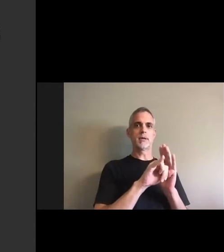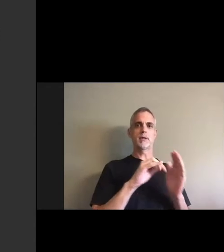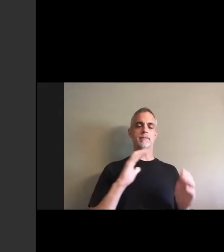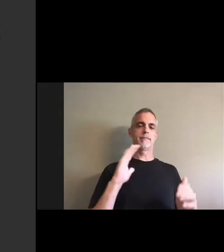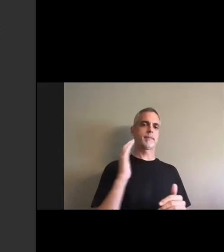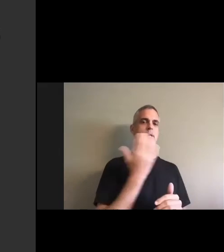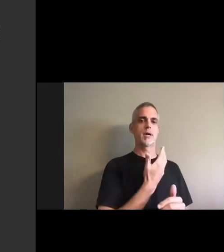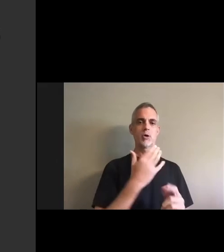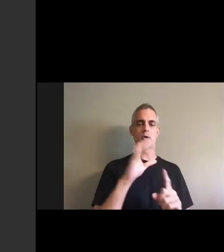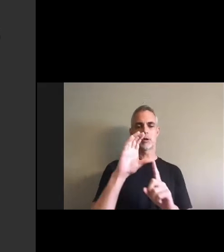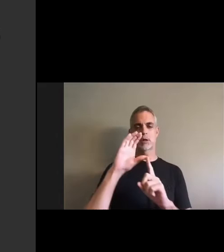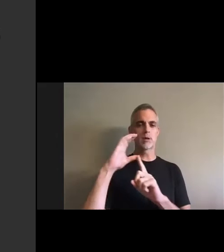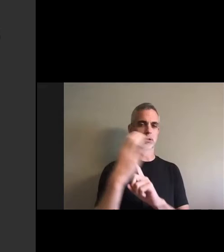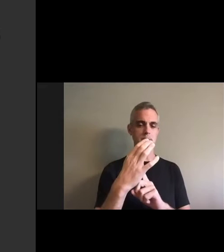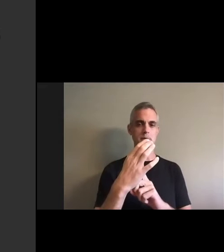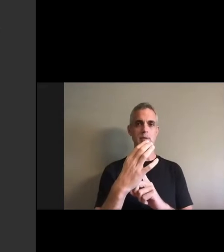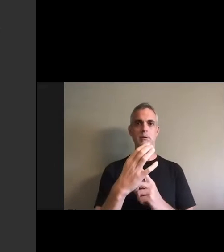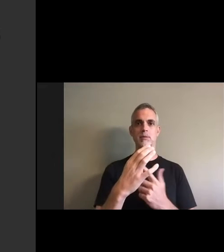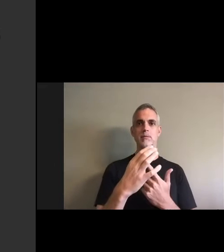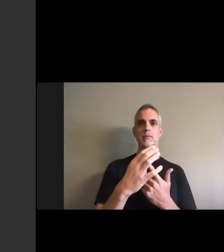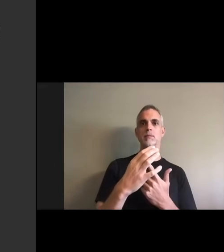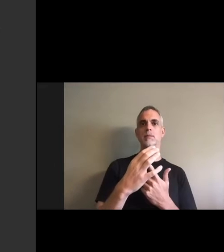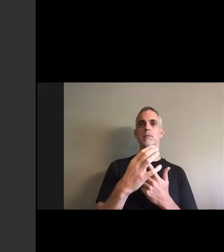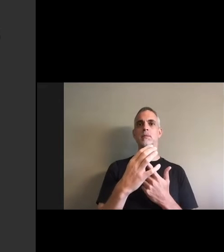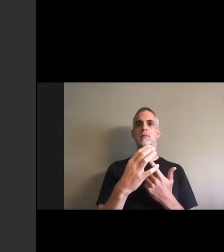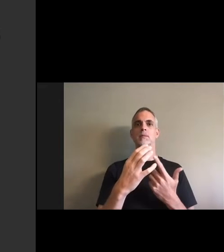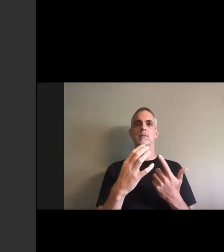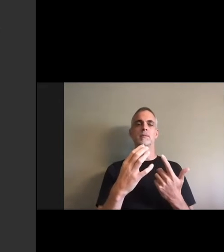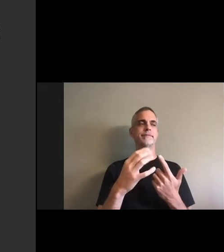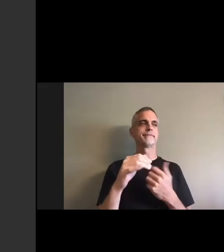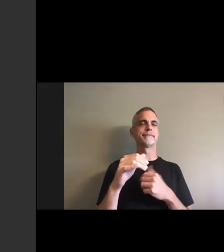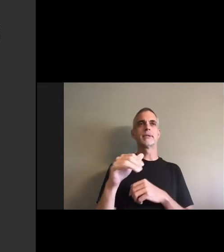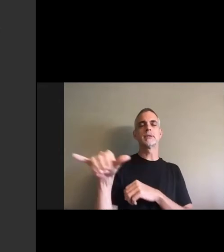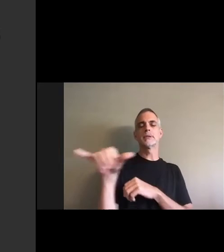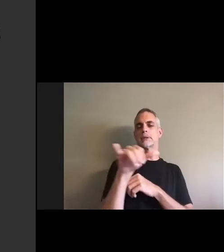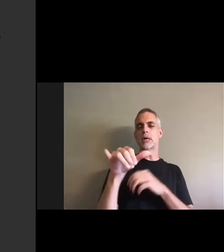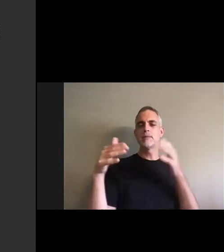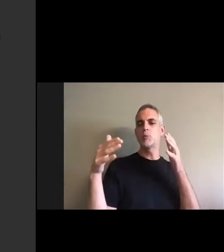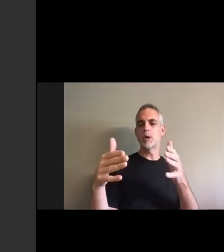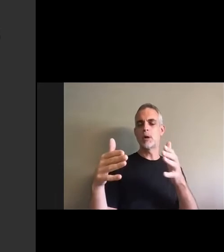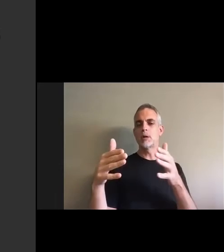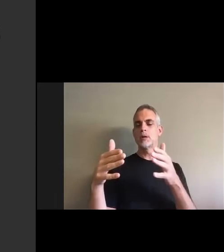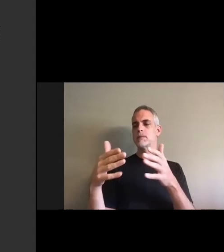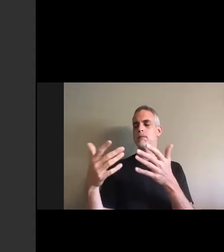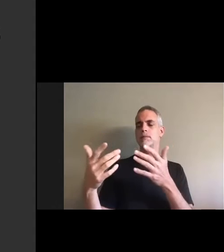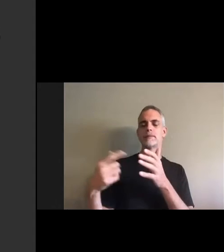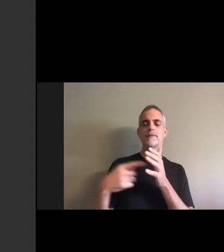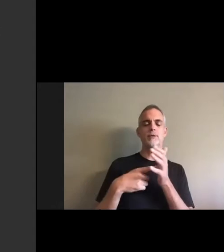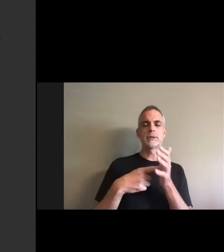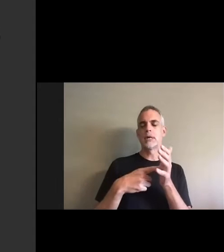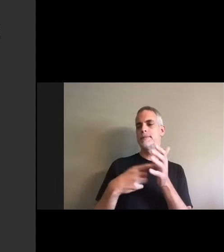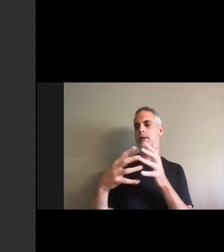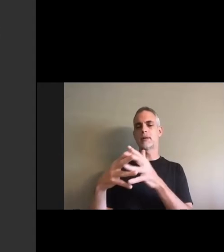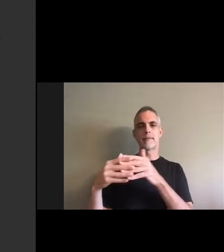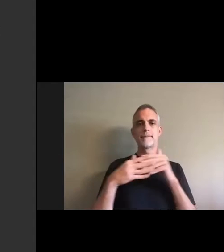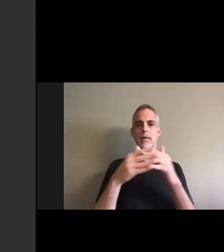We identify our culture as a deaf person. It's similar how